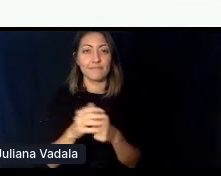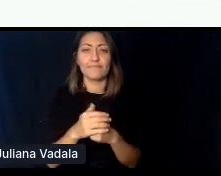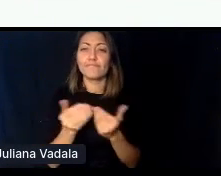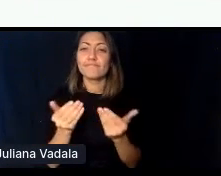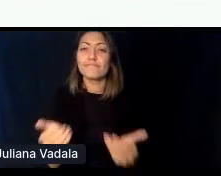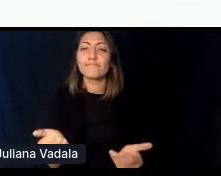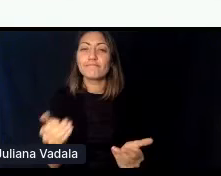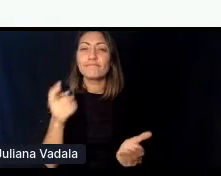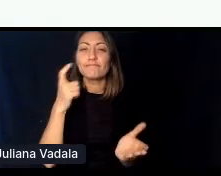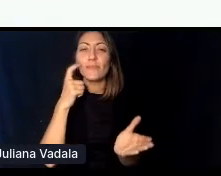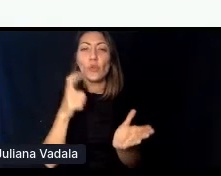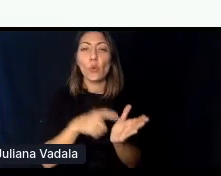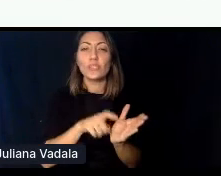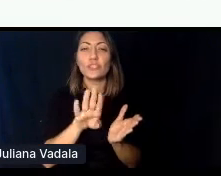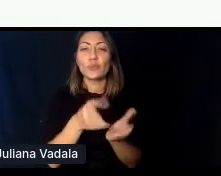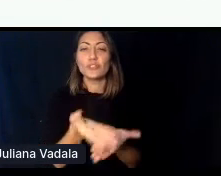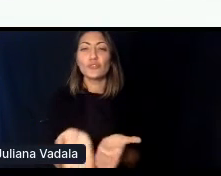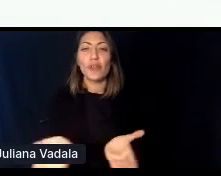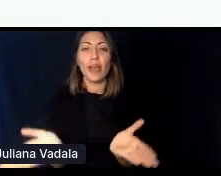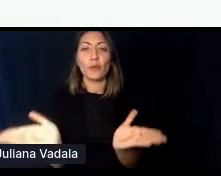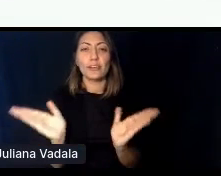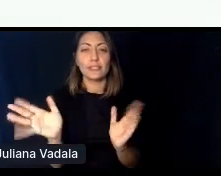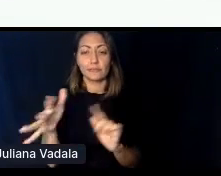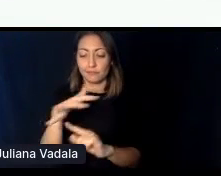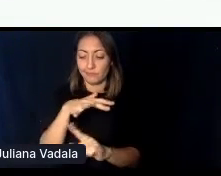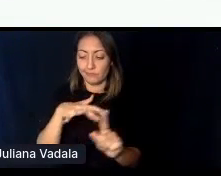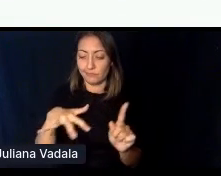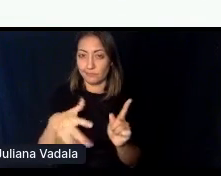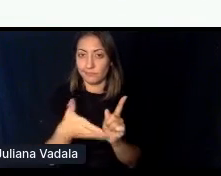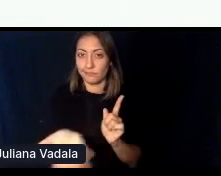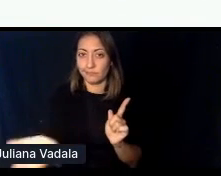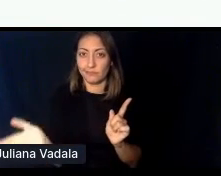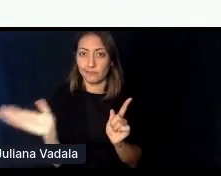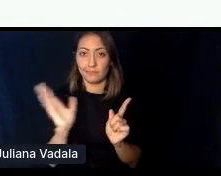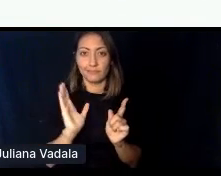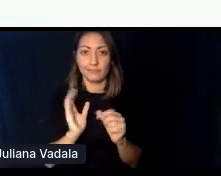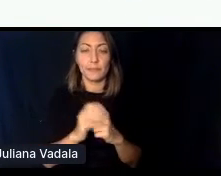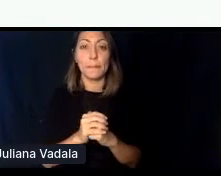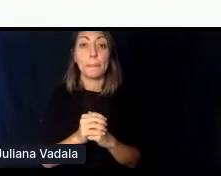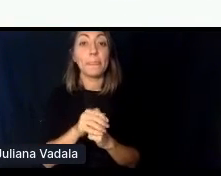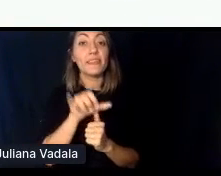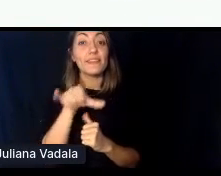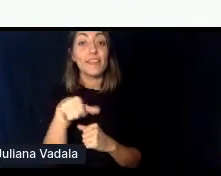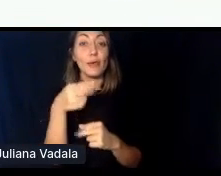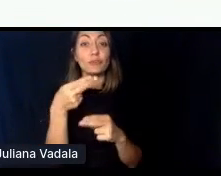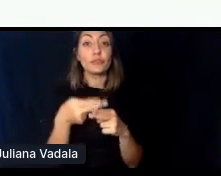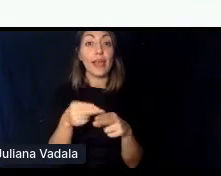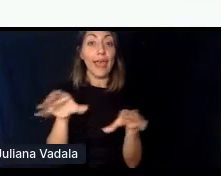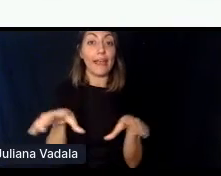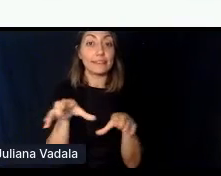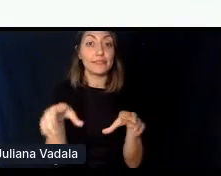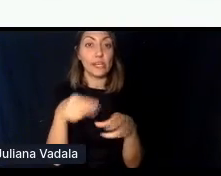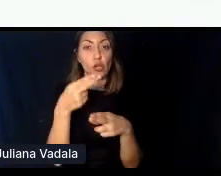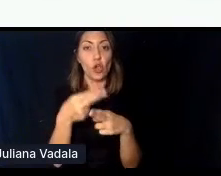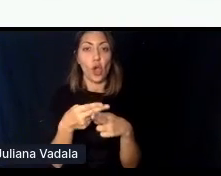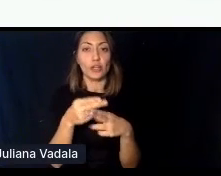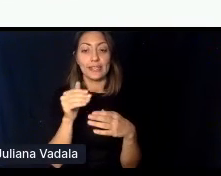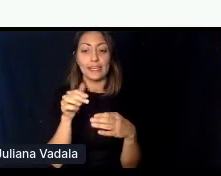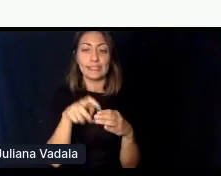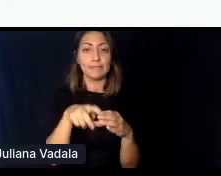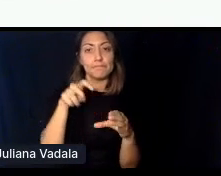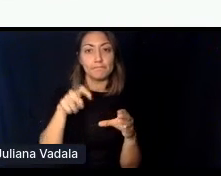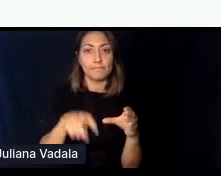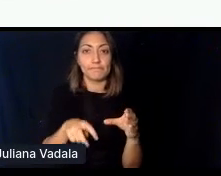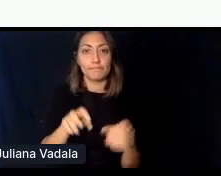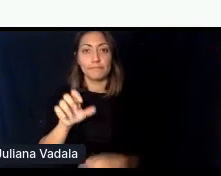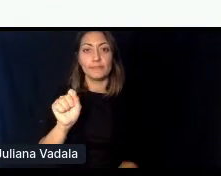Okay, so that was called Step Out of Your Autopilot. And like I said, it was a way for you to help